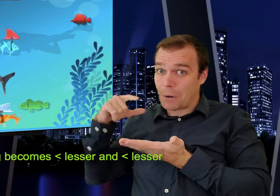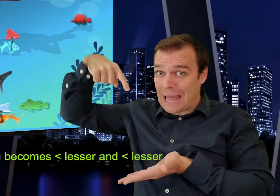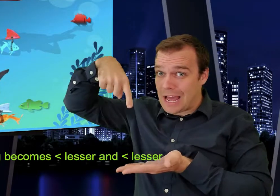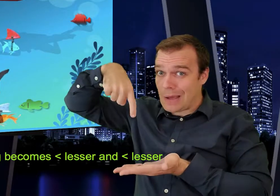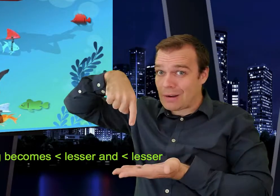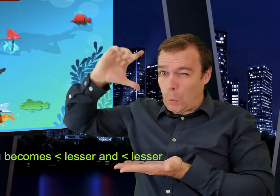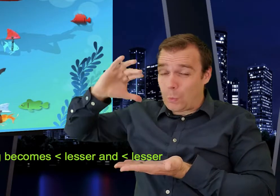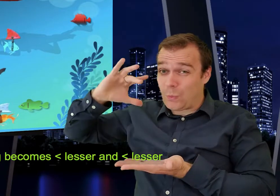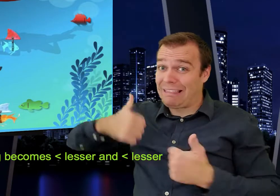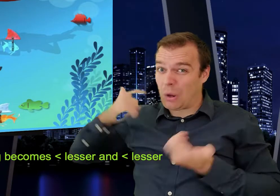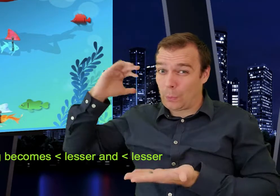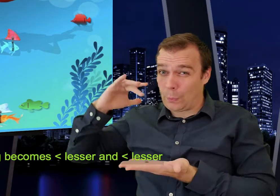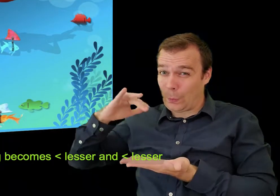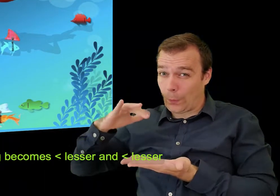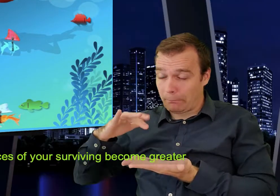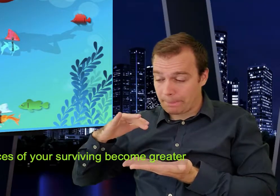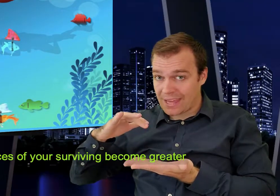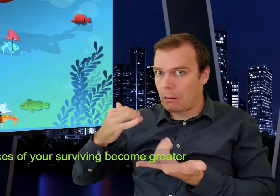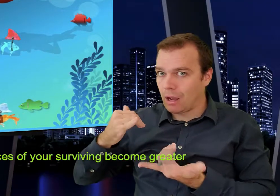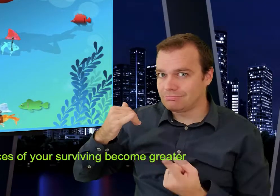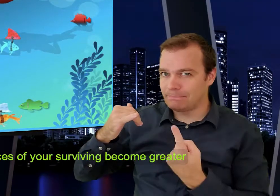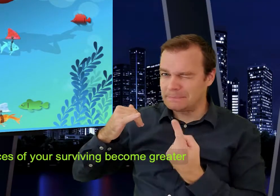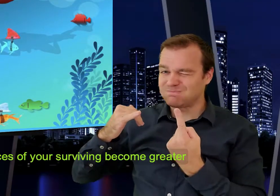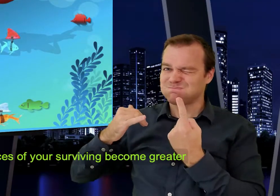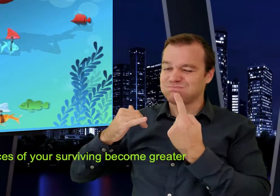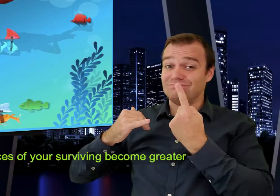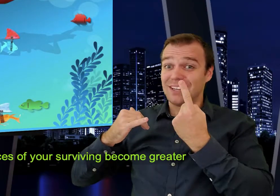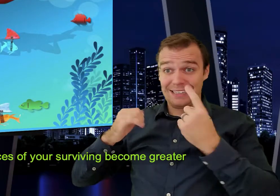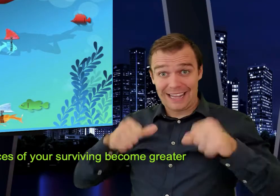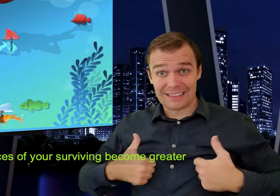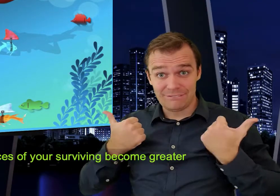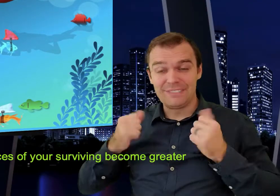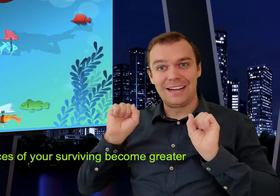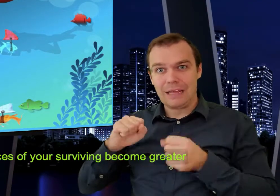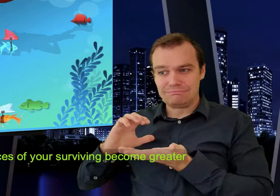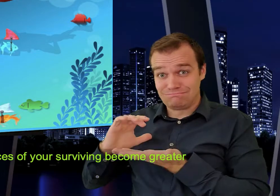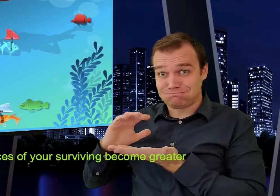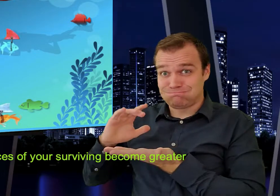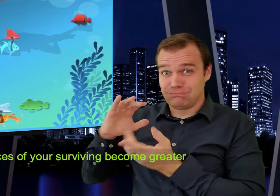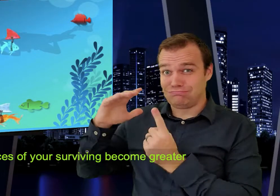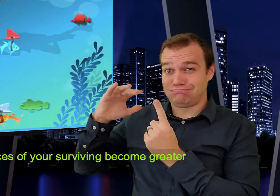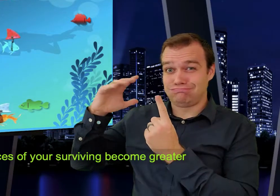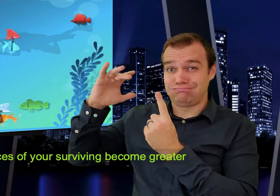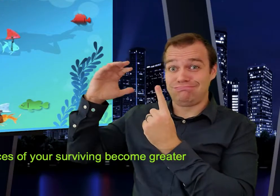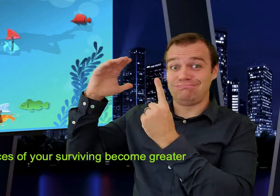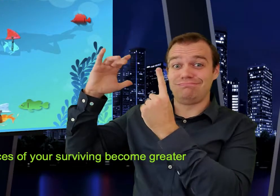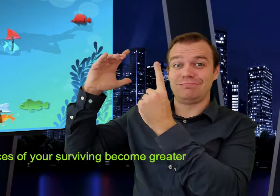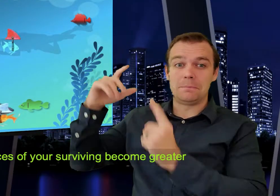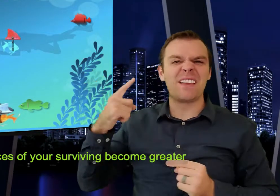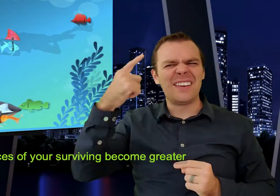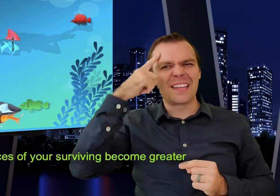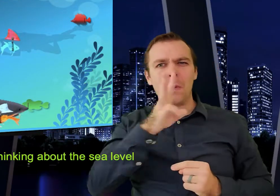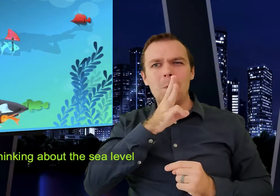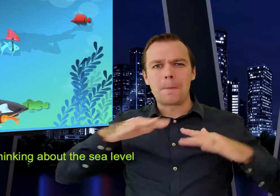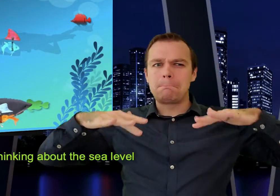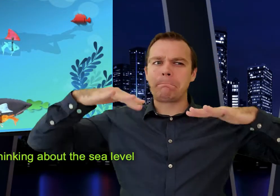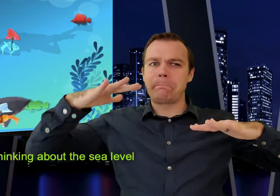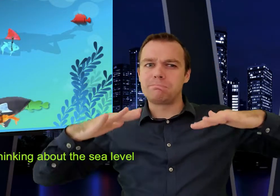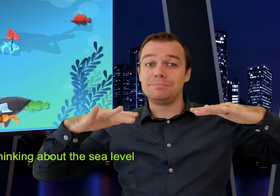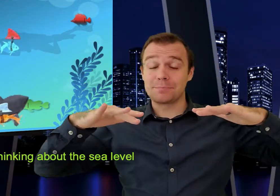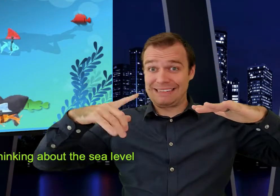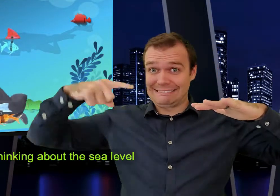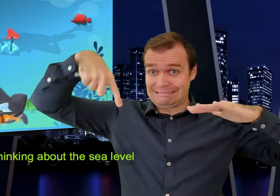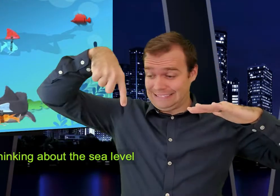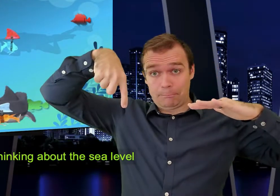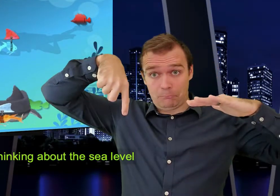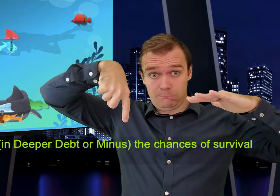becomes lesser and lesser. And as you rise above, the chances of your surviving become greater. So just in case you're thinking about the